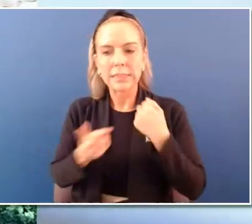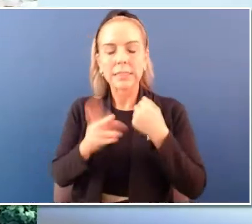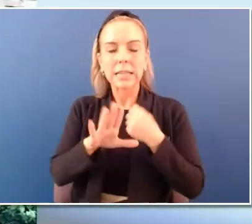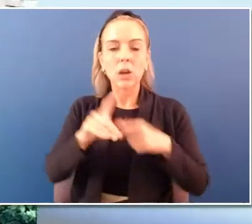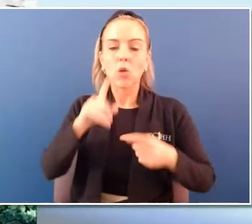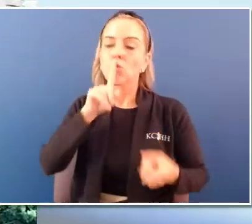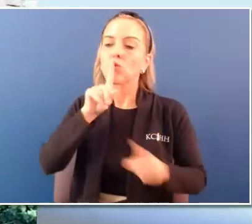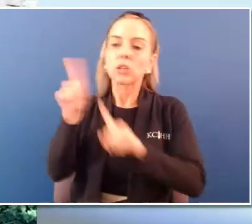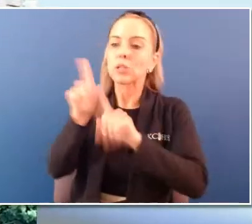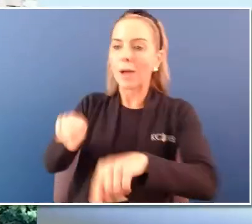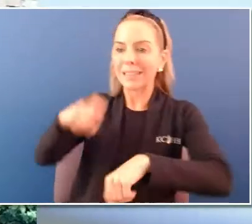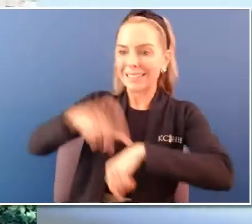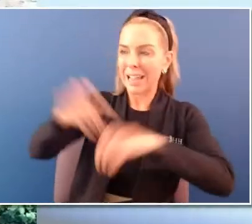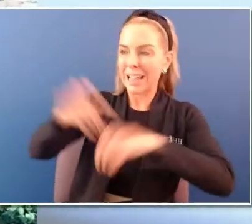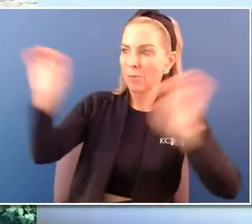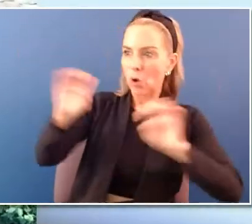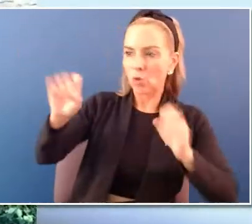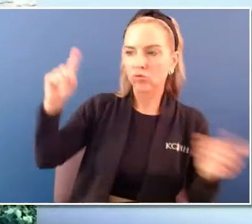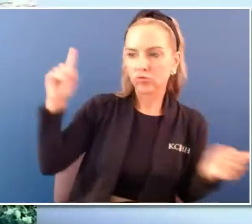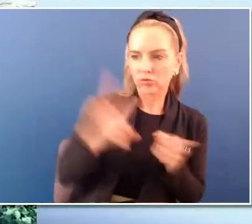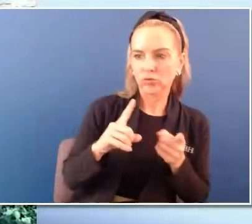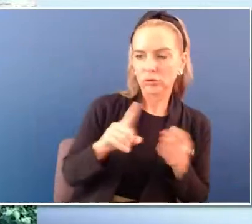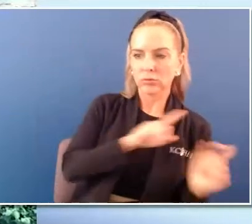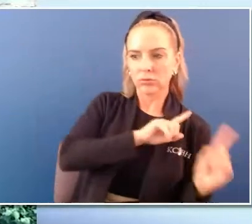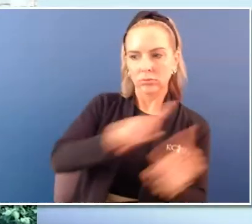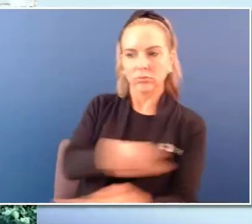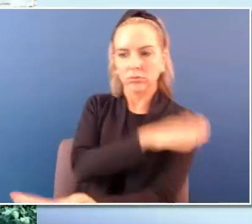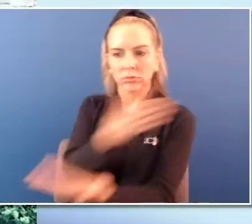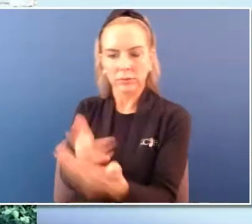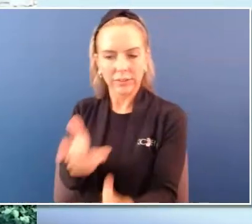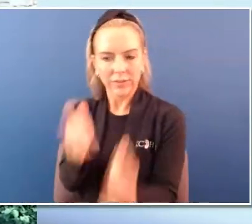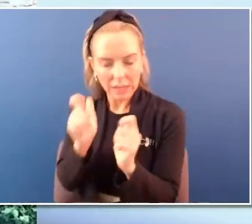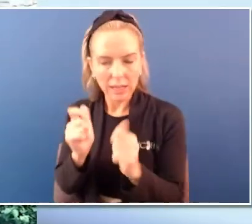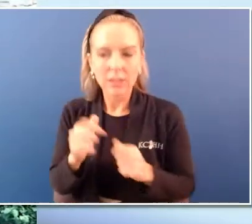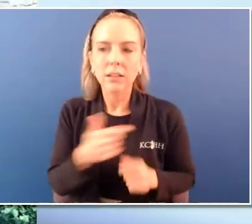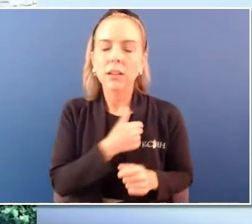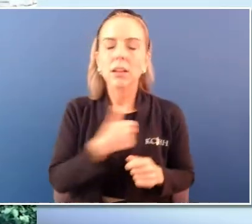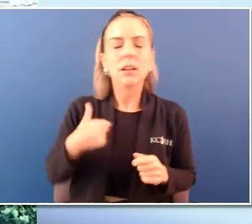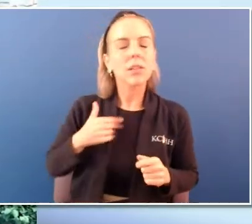move out of a floodplain area, prone area that we were